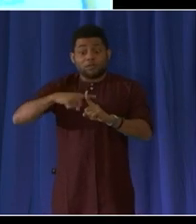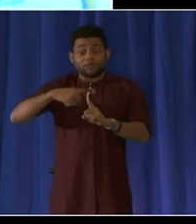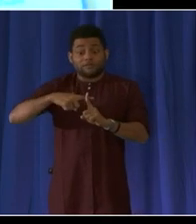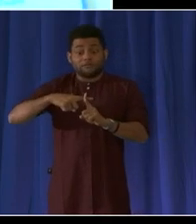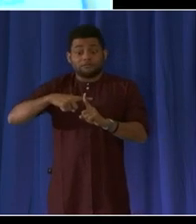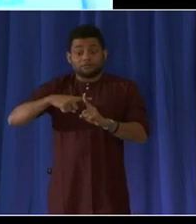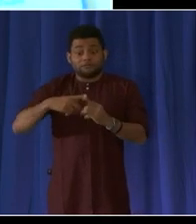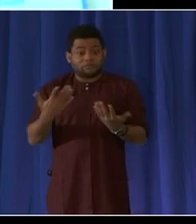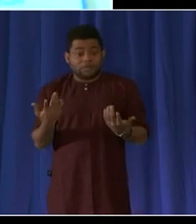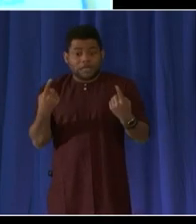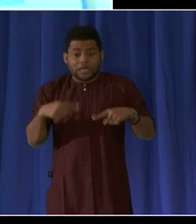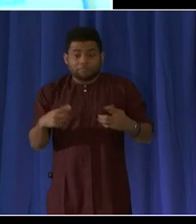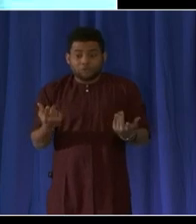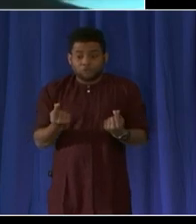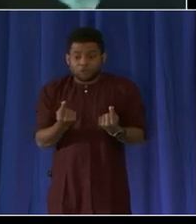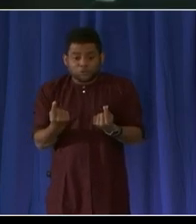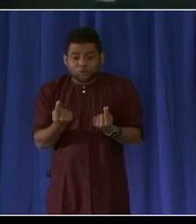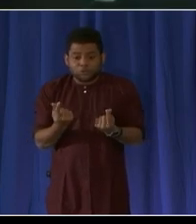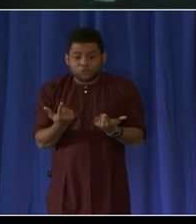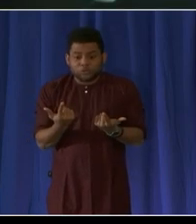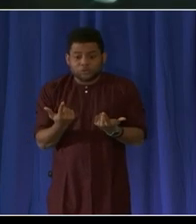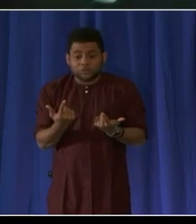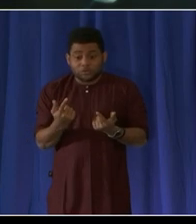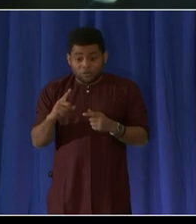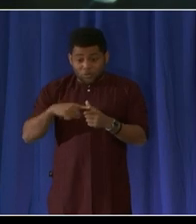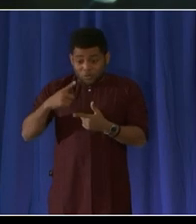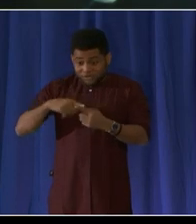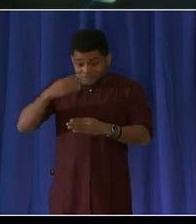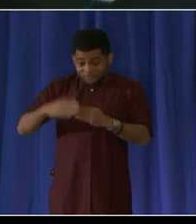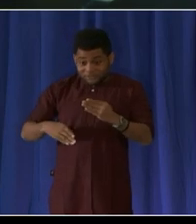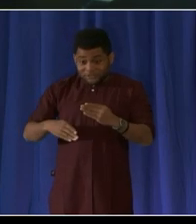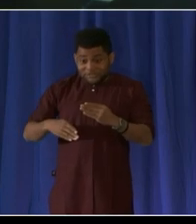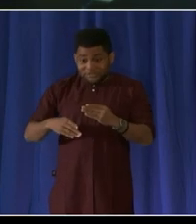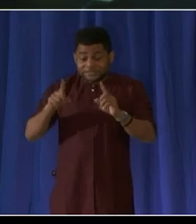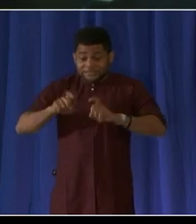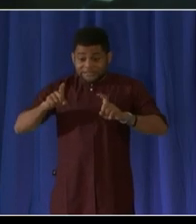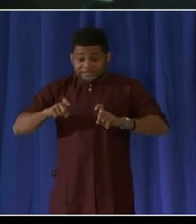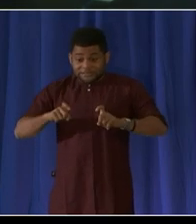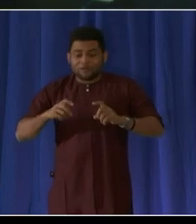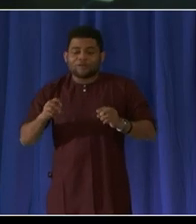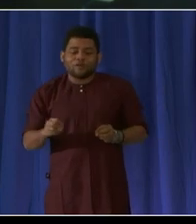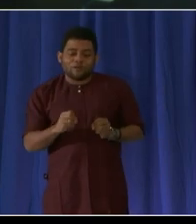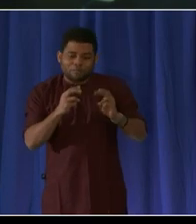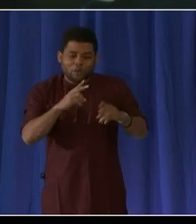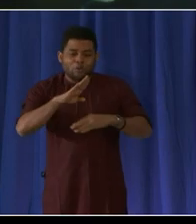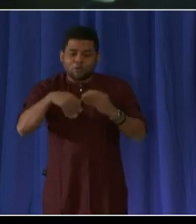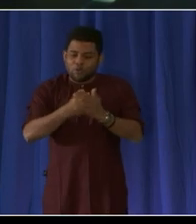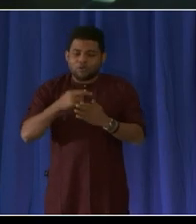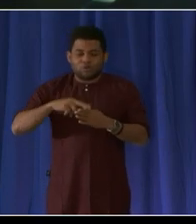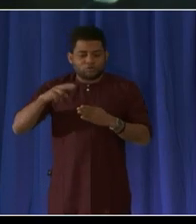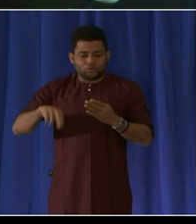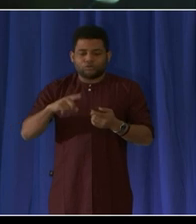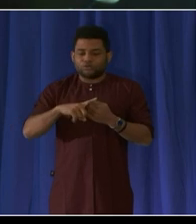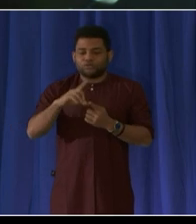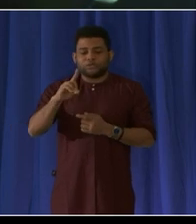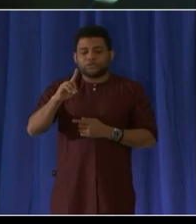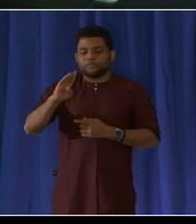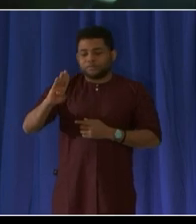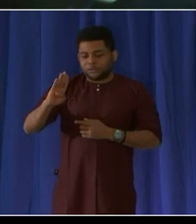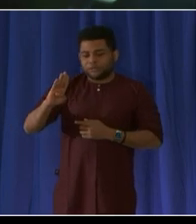again, as the Chancellor stated, once you complete your testing, you should upload the results in the database,